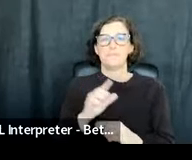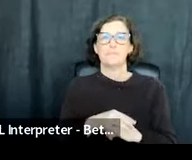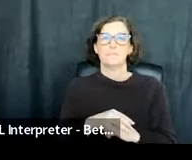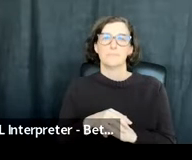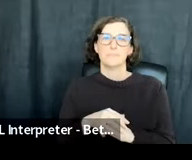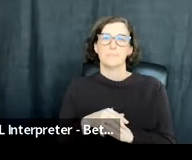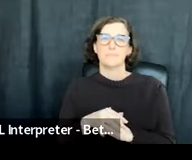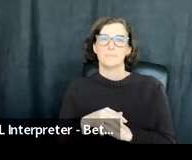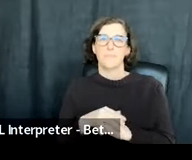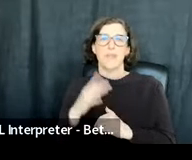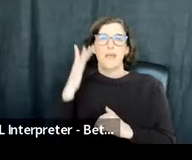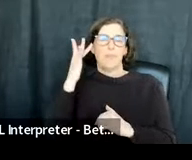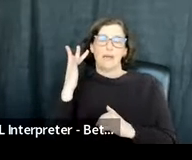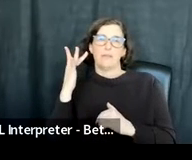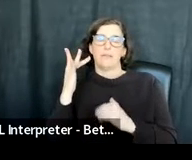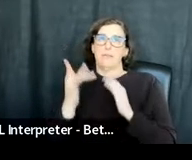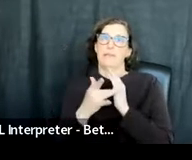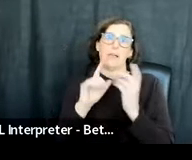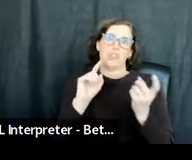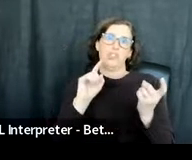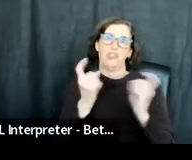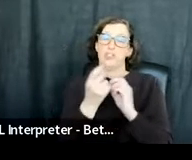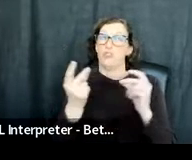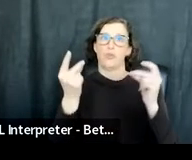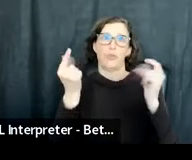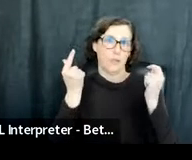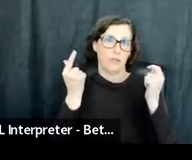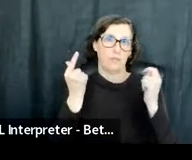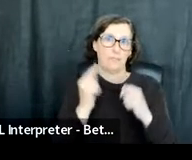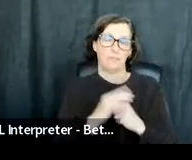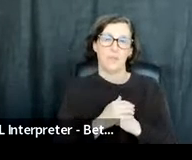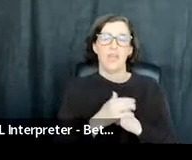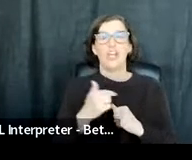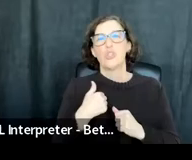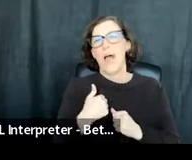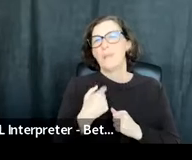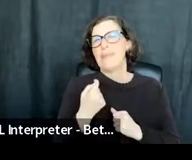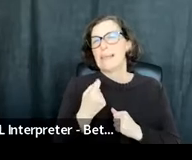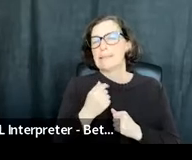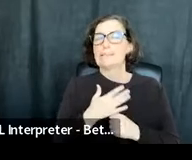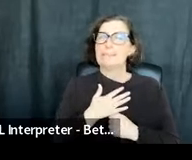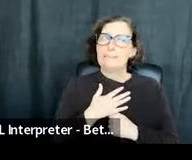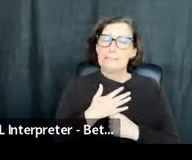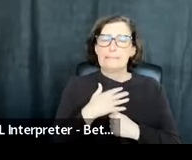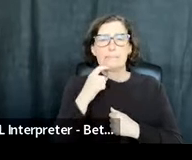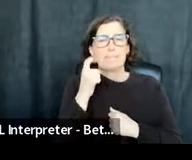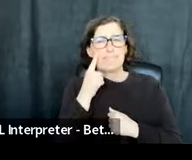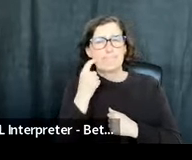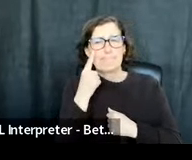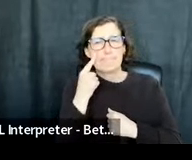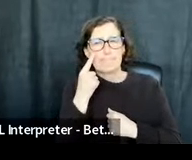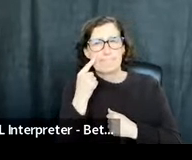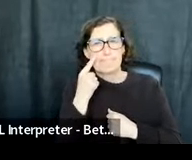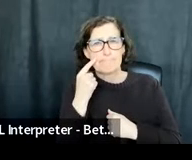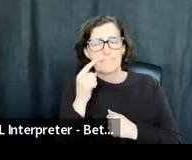given how fast technology changes? So I'd be a little leery of some